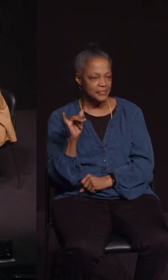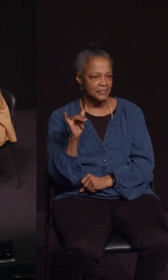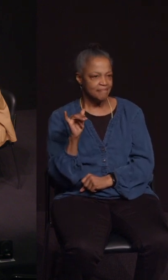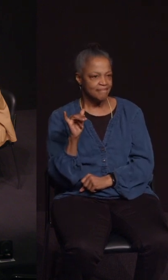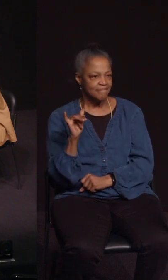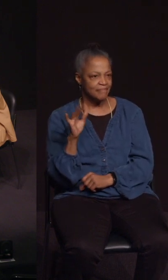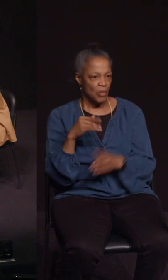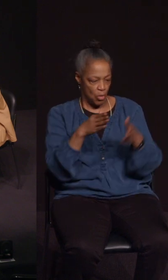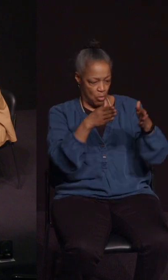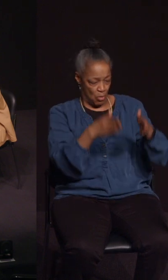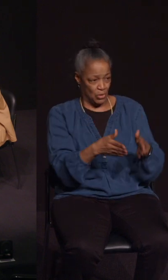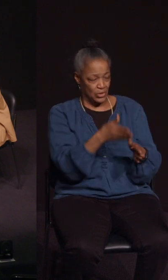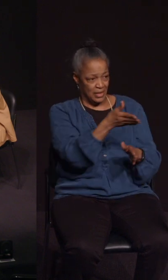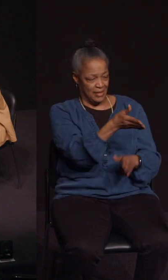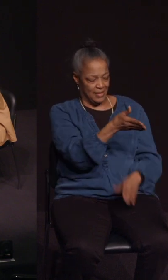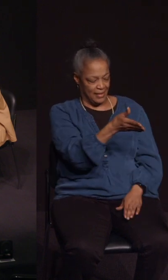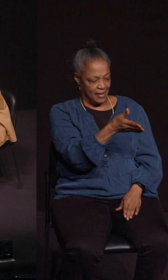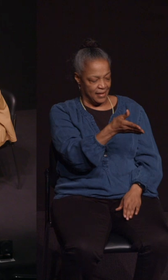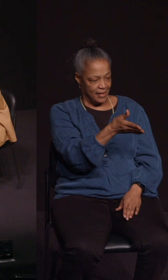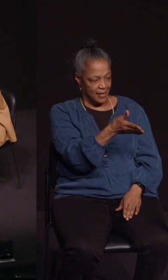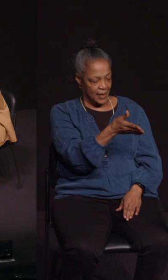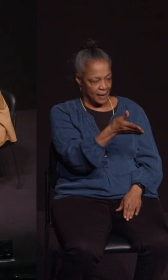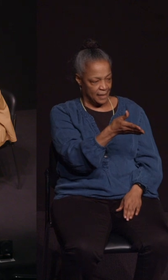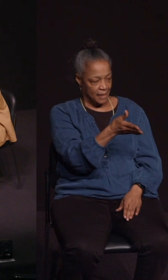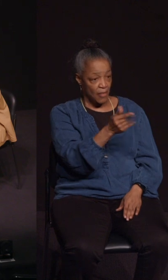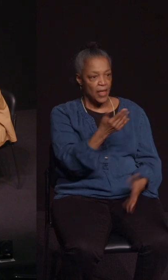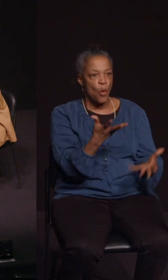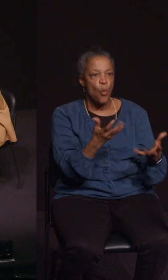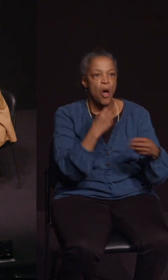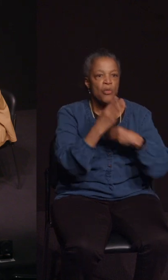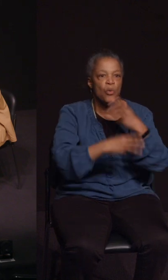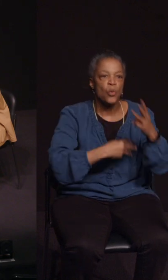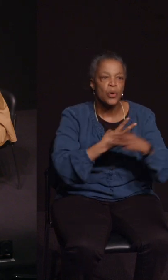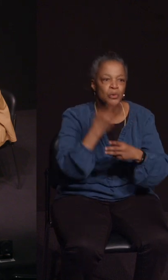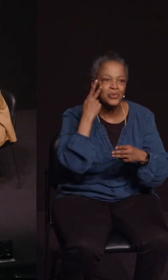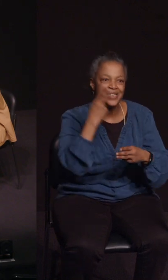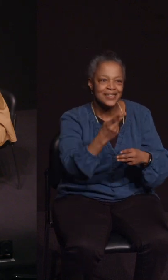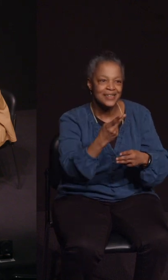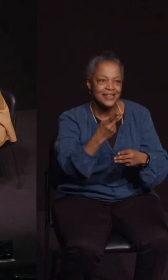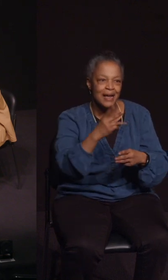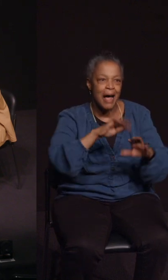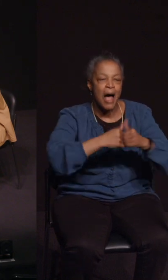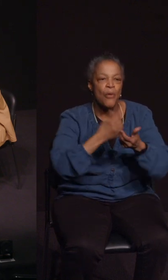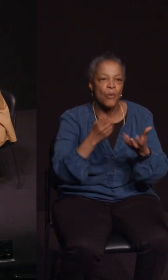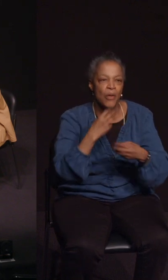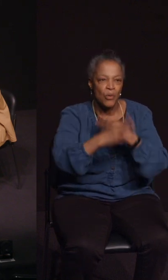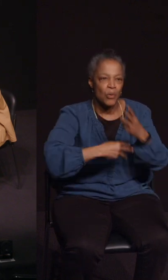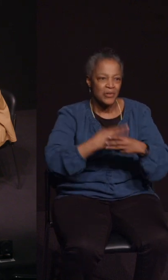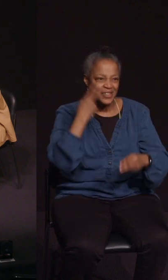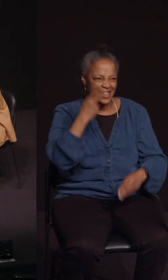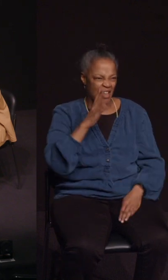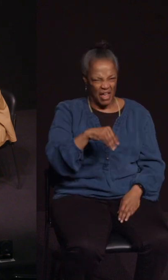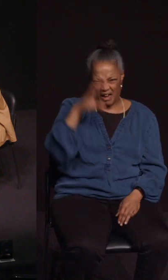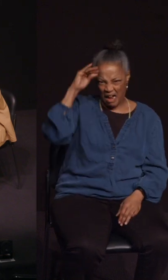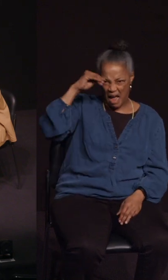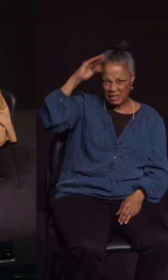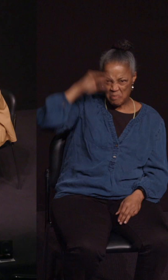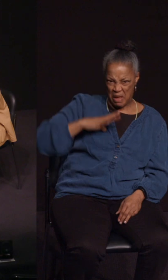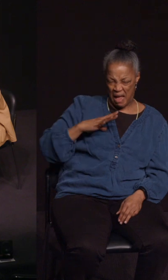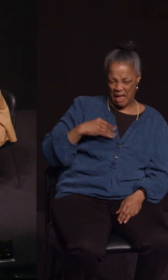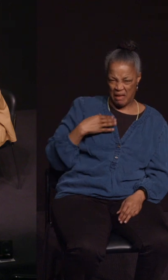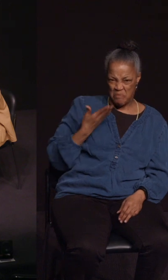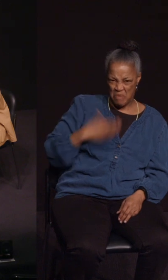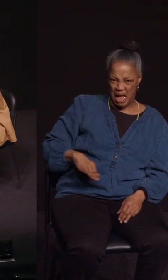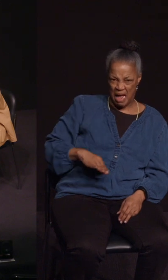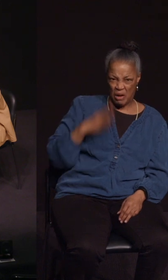of the person that they want the world to see and want the world to understand that this guy was bad, so why are y'all standing up